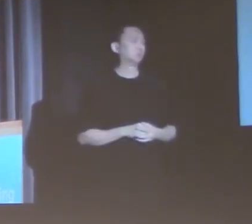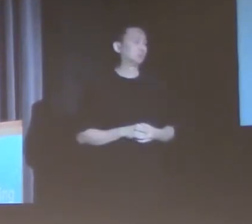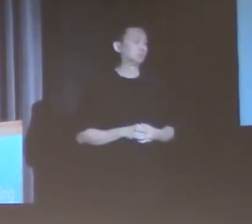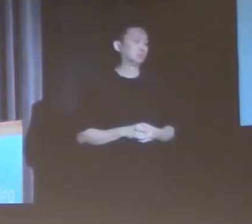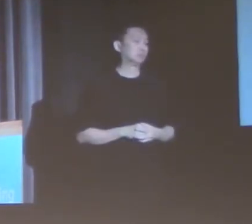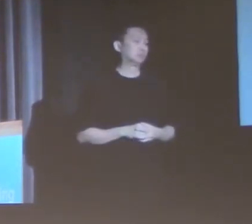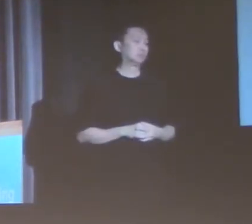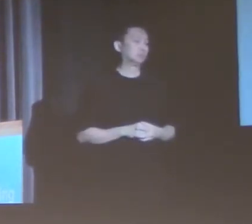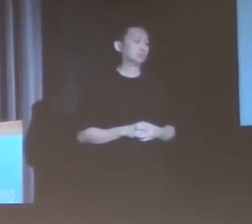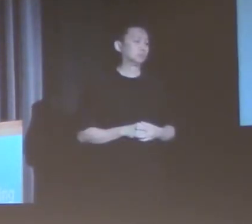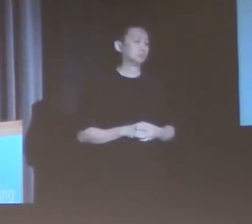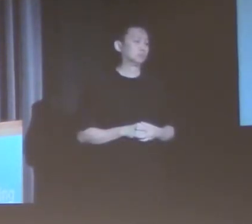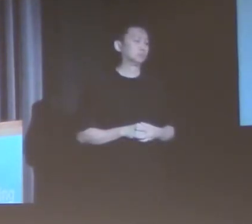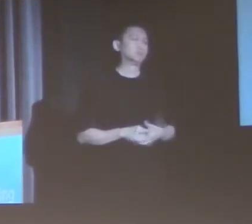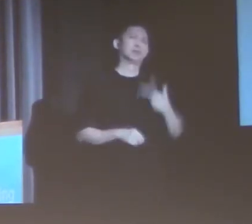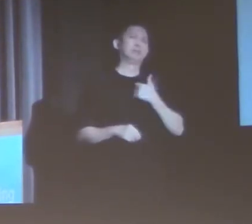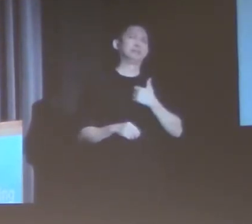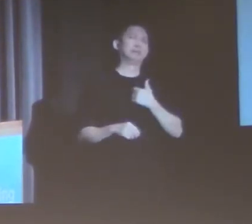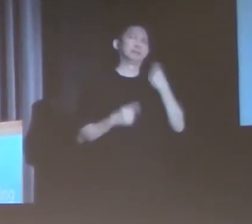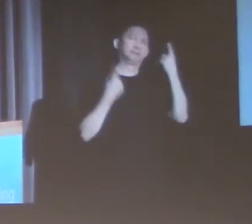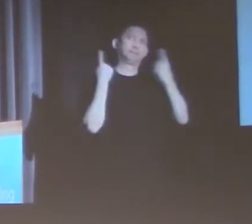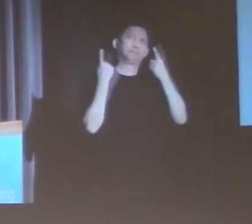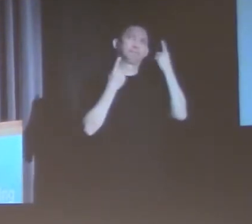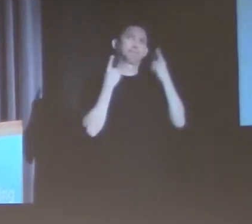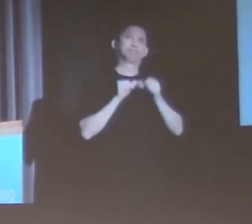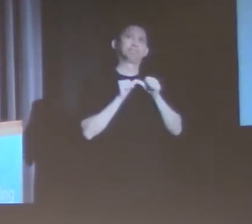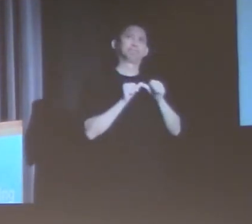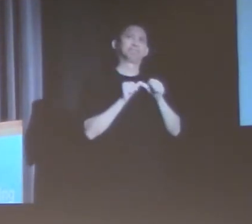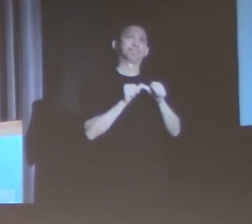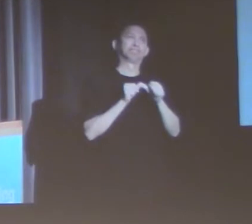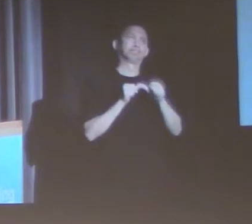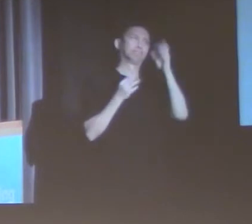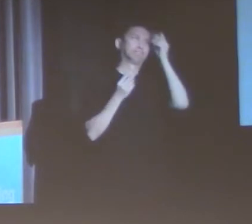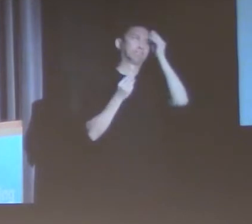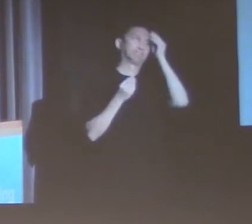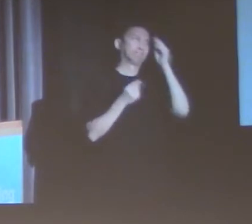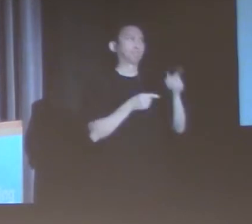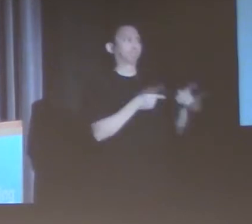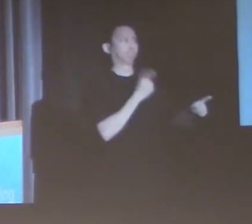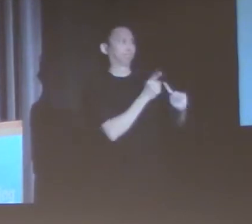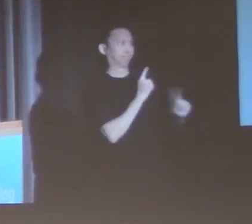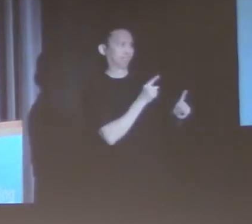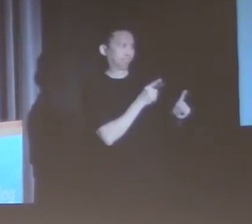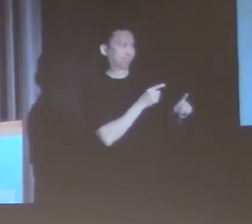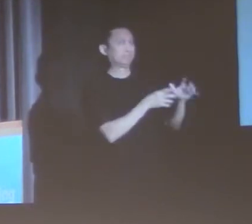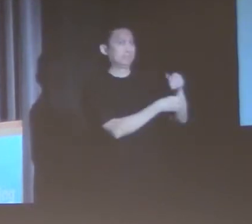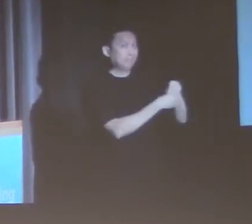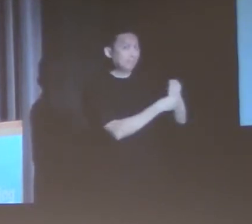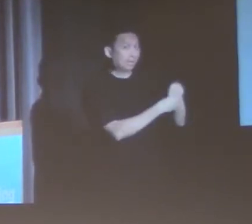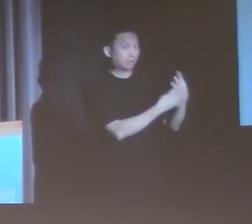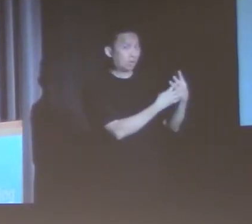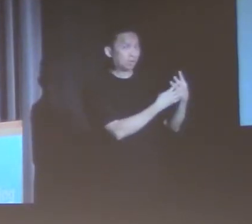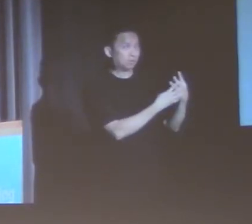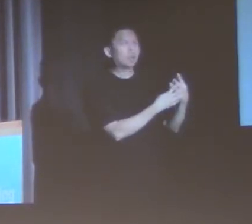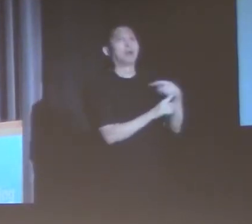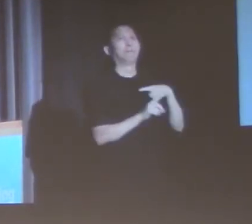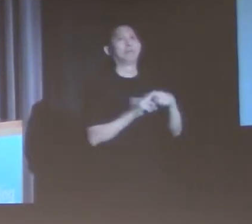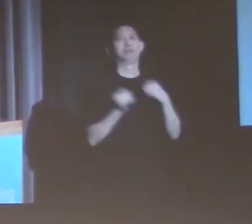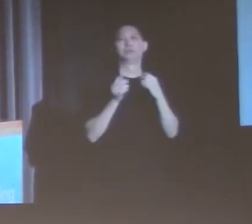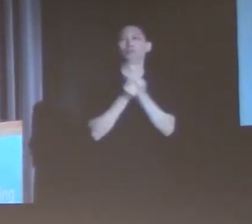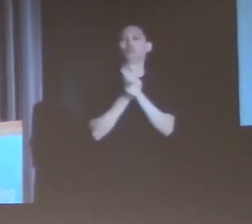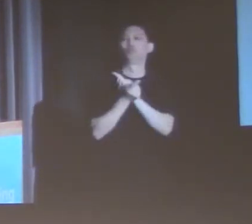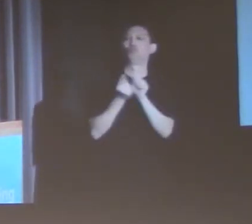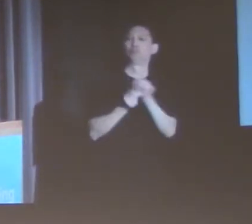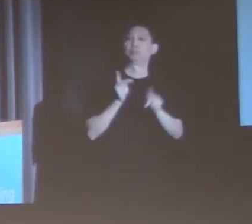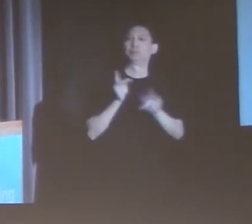So I'm always constantly going from those conversations to outside of the jail. I think I can